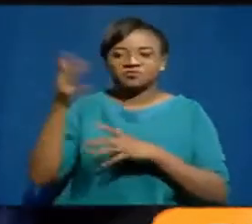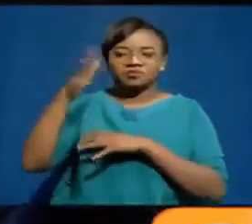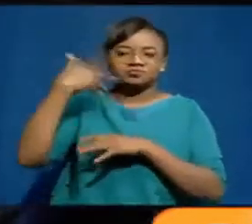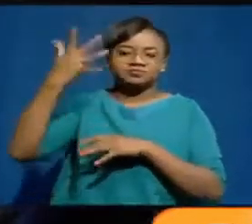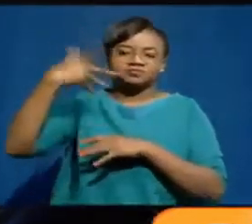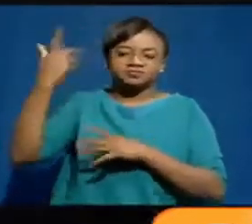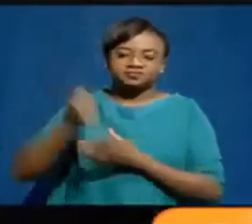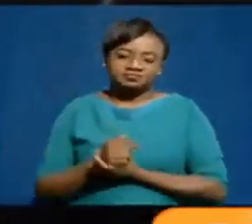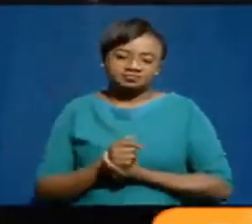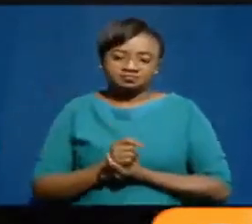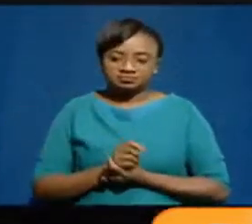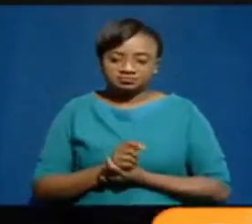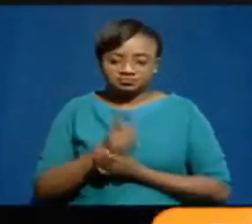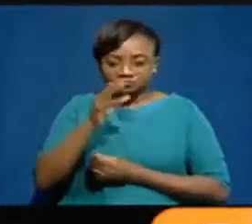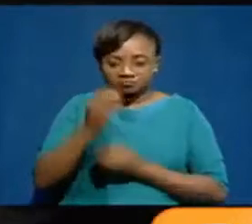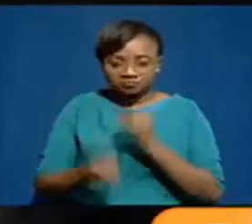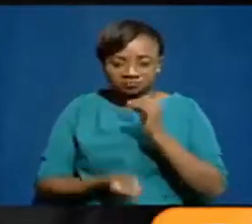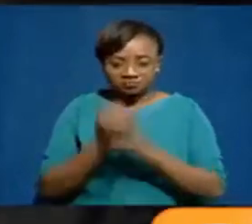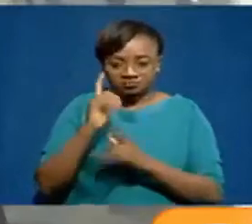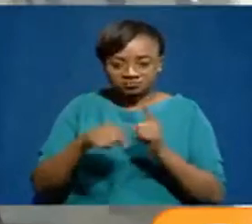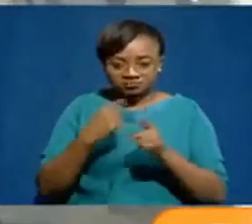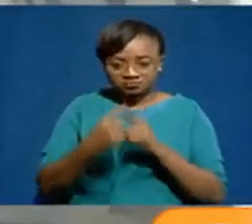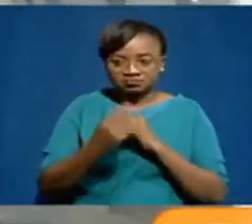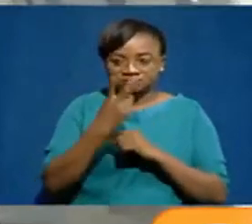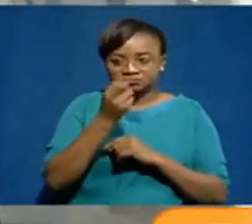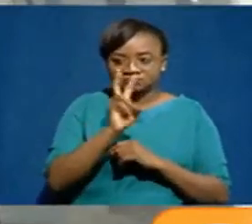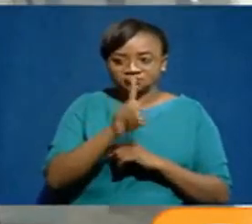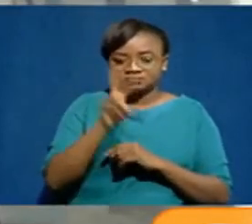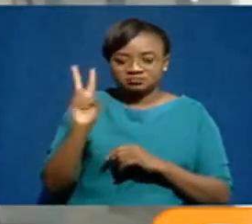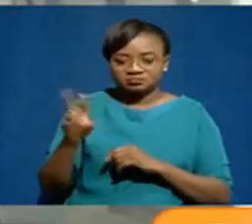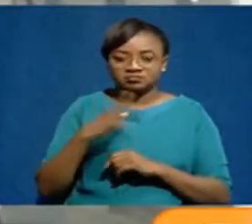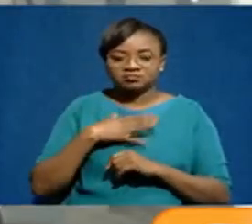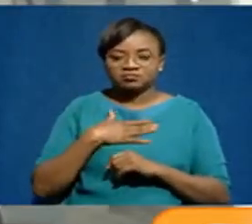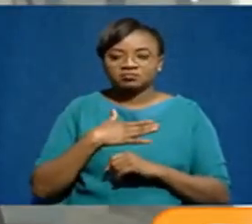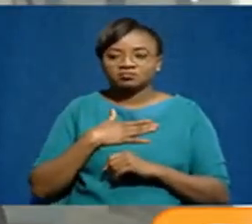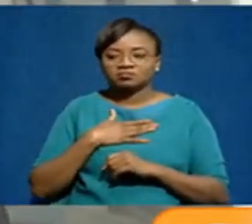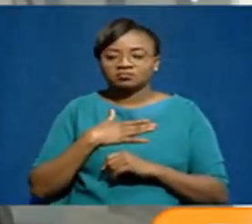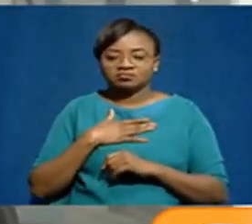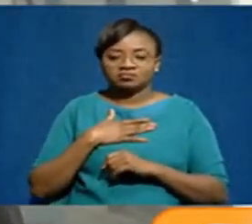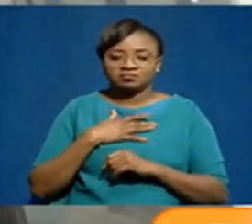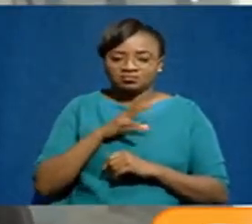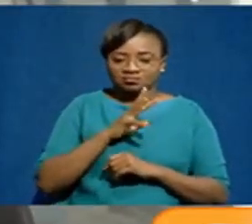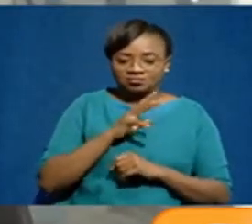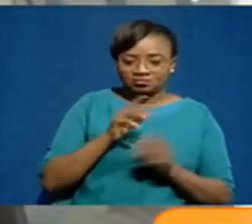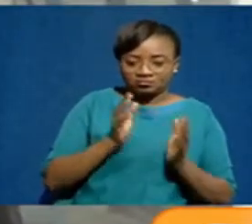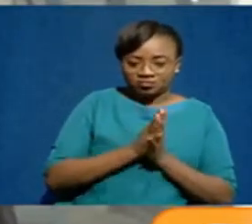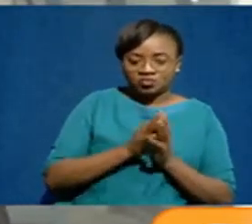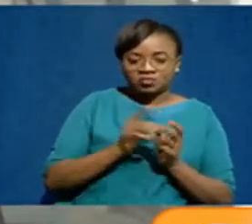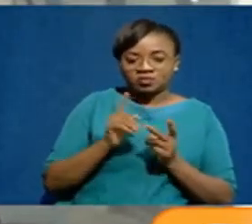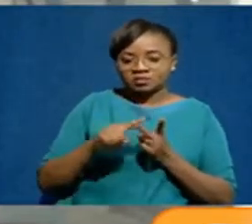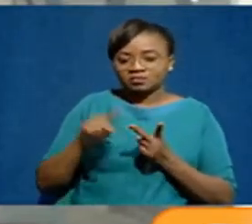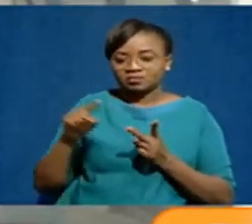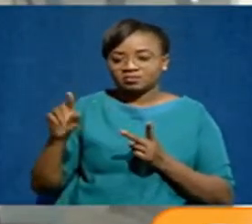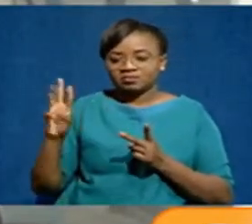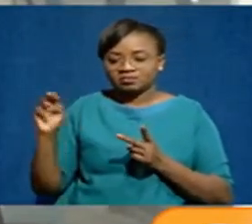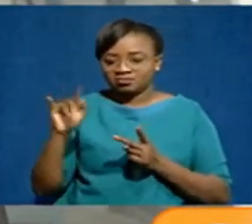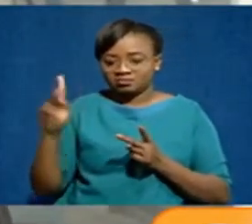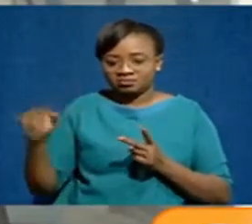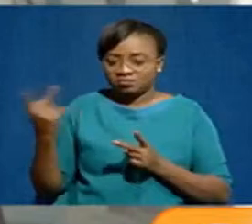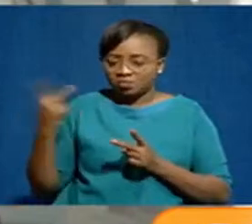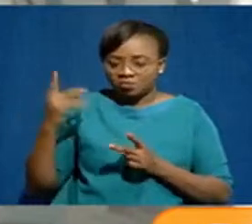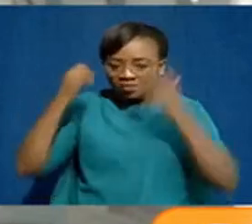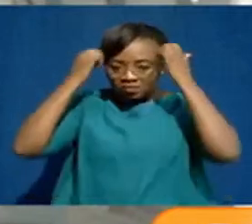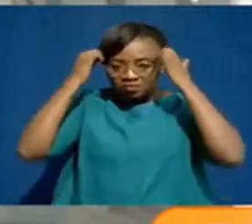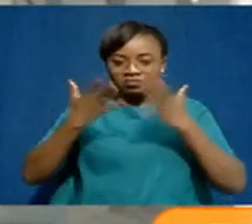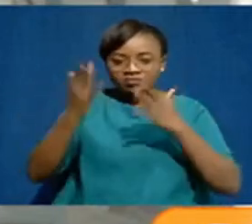founded the company in 2022. Mike, our head of R&D, and myself, who are students at the University of Nairobi at the time,